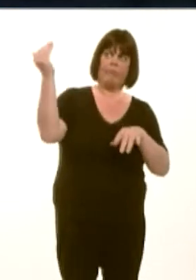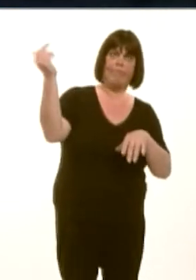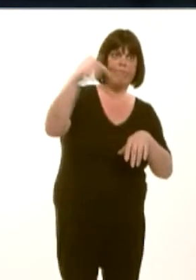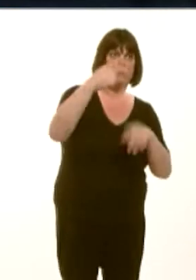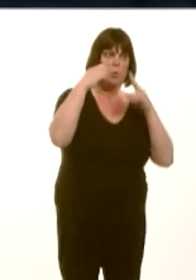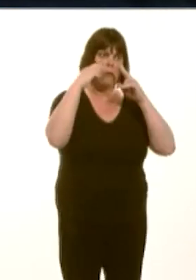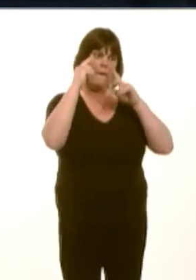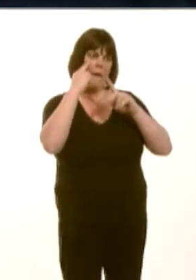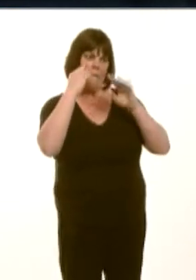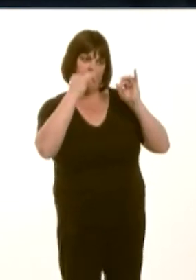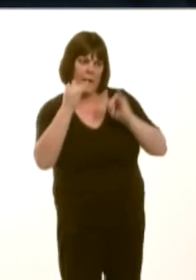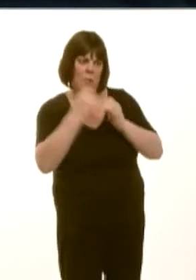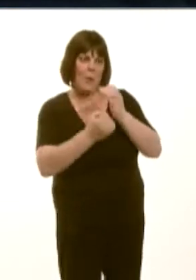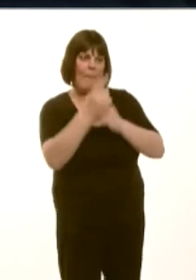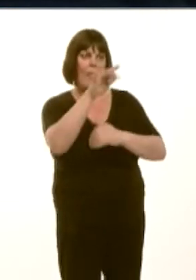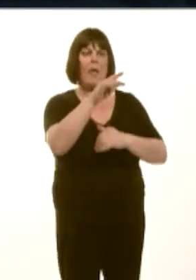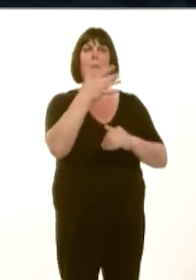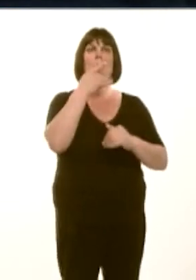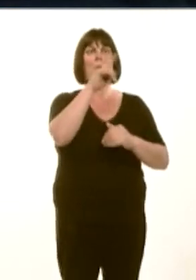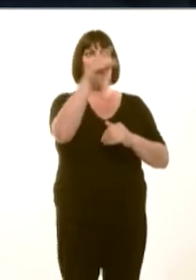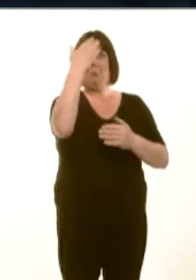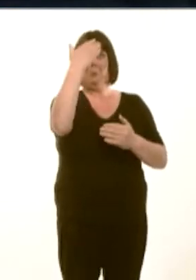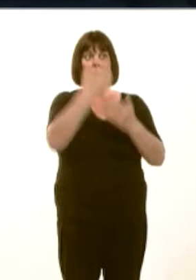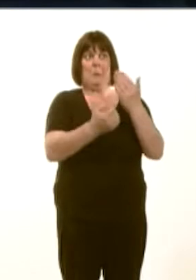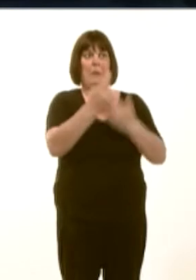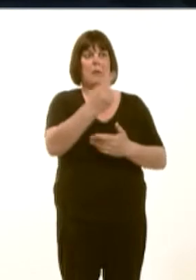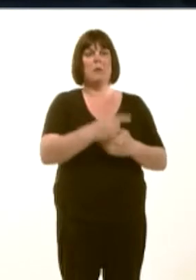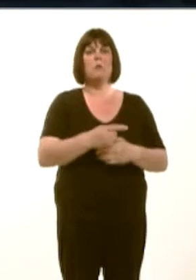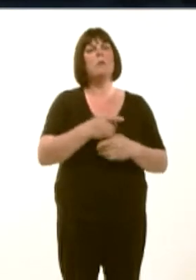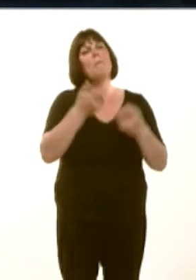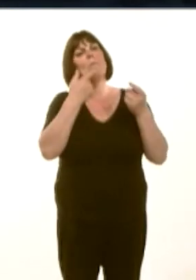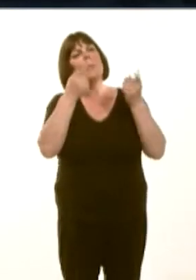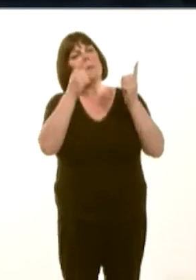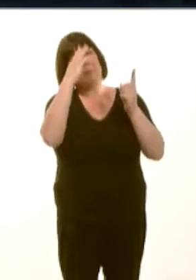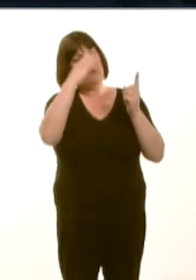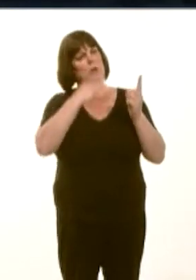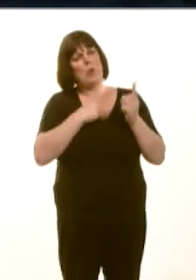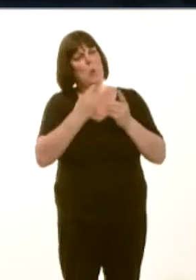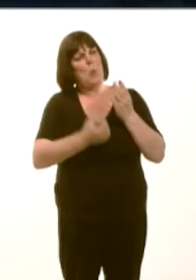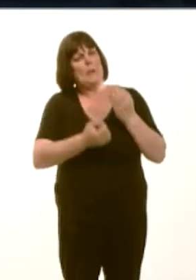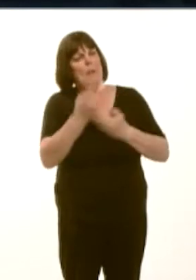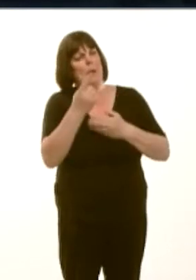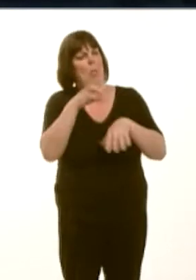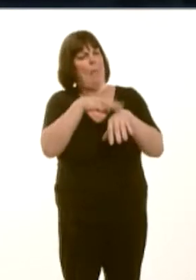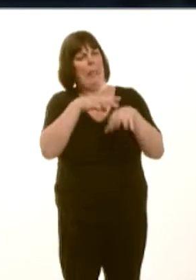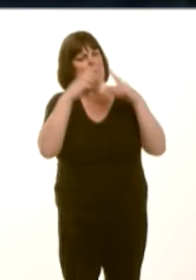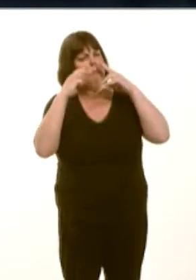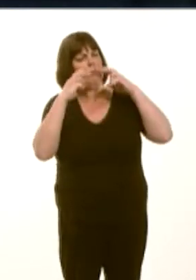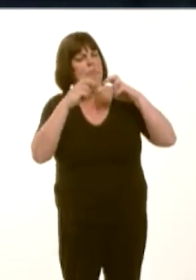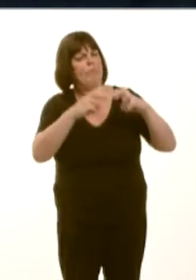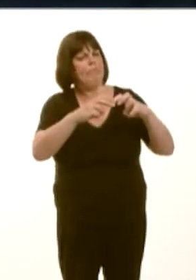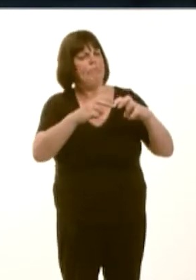of North Wales are none the wiser as to any outcome. Would the First Minister provide an update on the progress of this investigation,